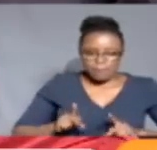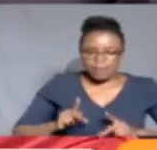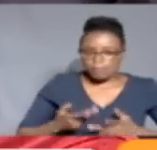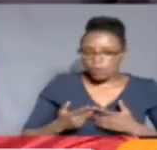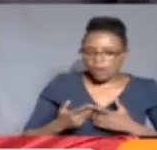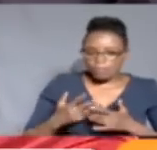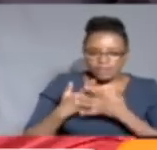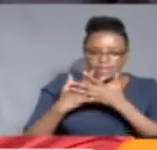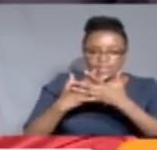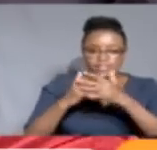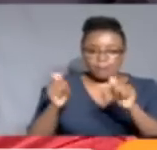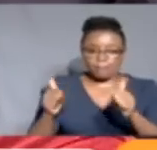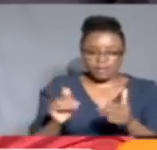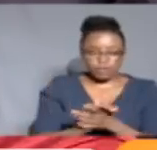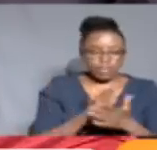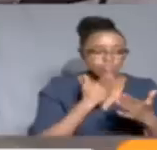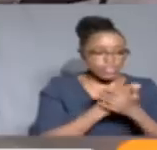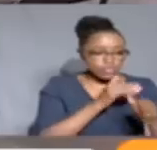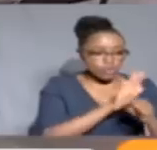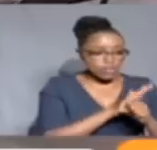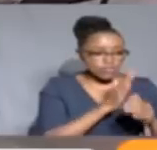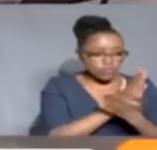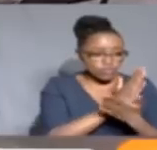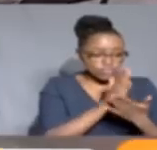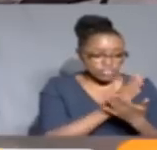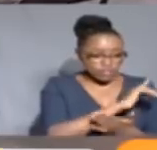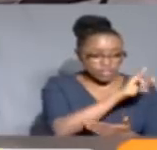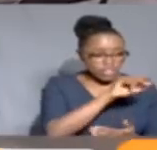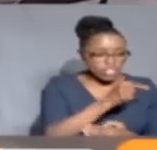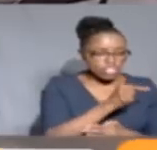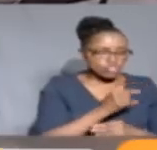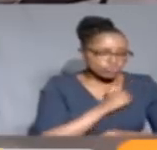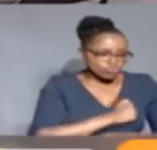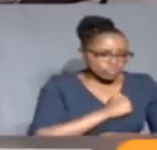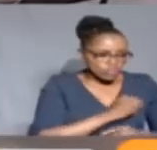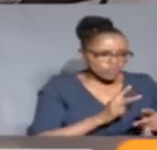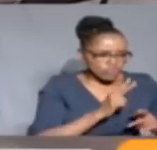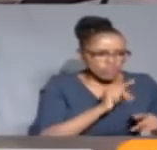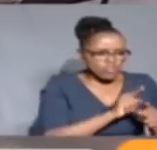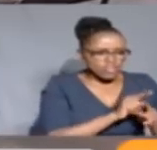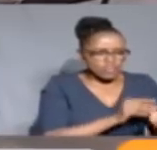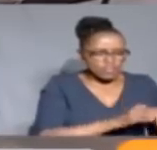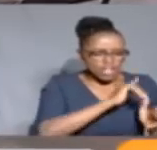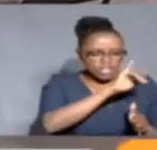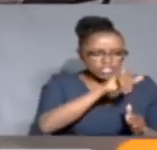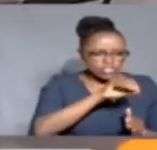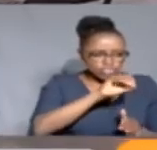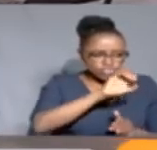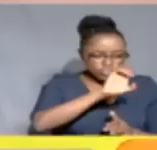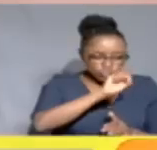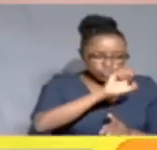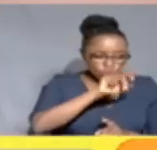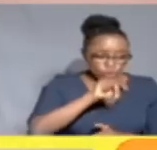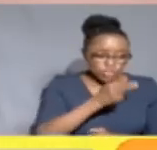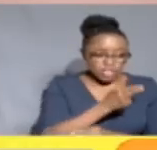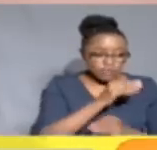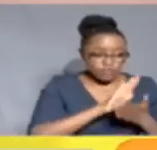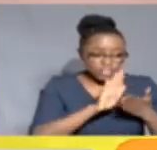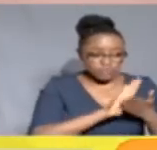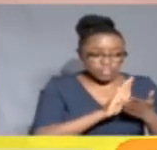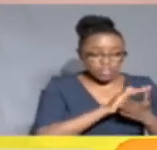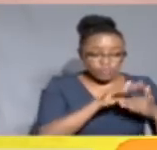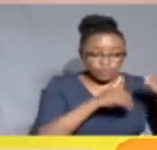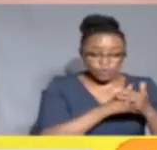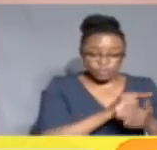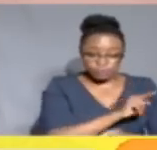caught. Absolutely. And thank you so much for sharing, Jory. Sorry to cut you short, but I need to come to Joseph really quickly, because all